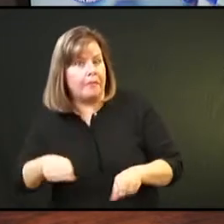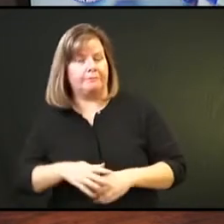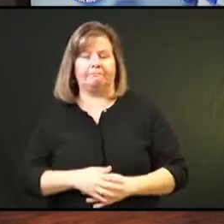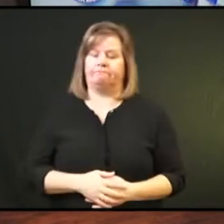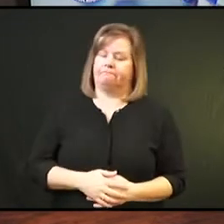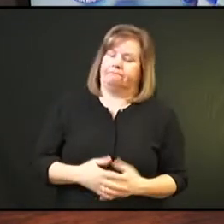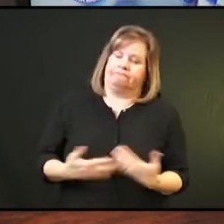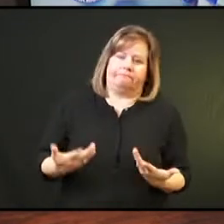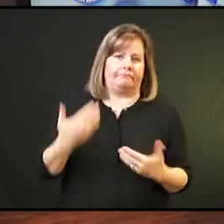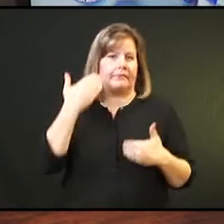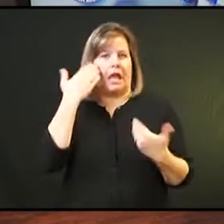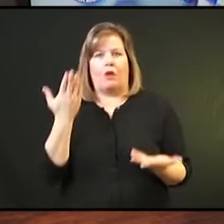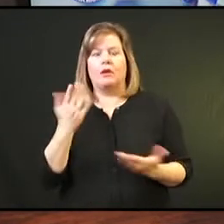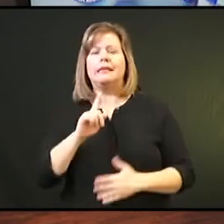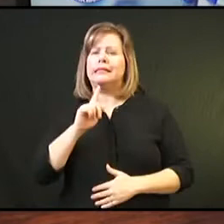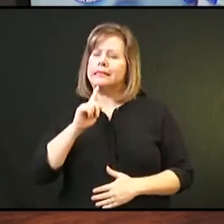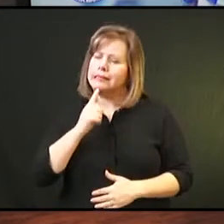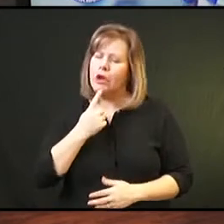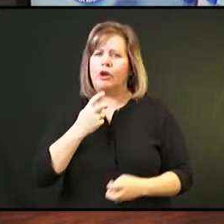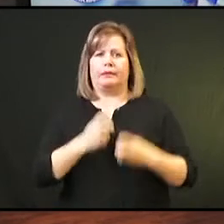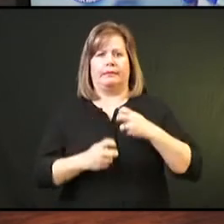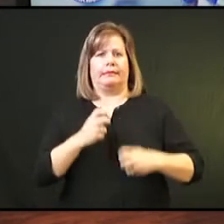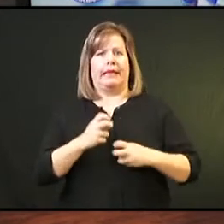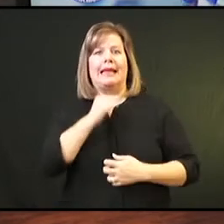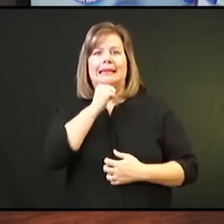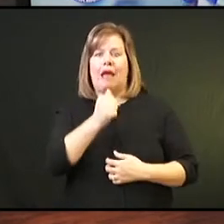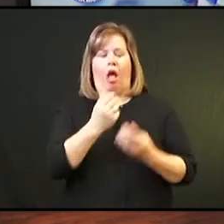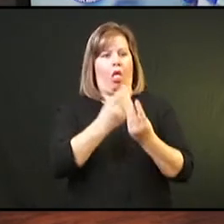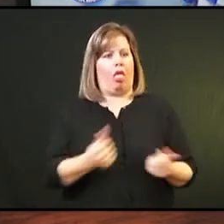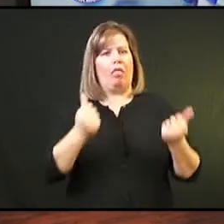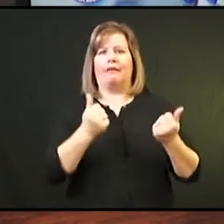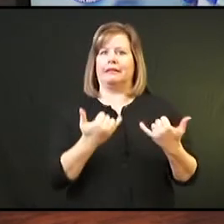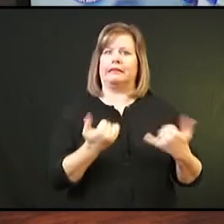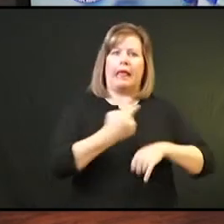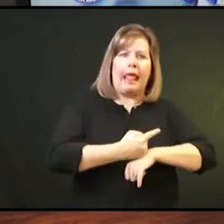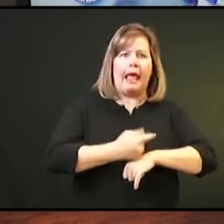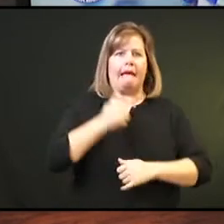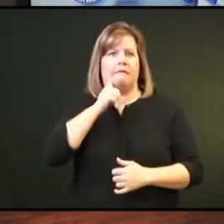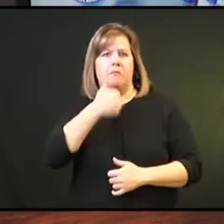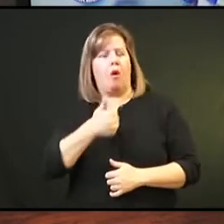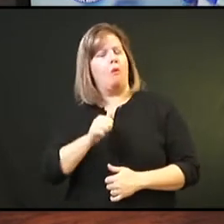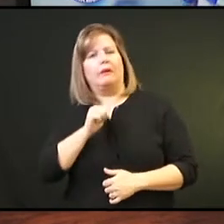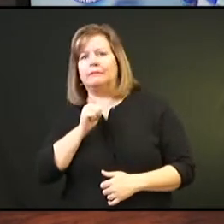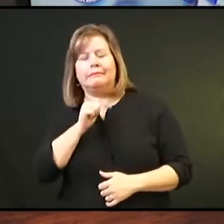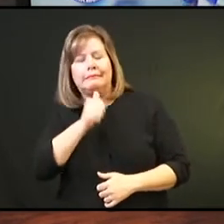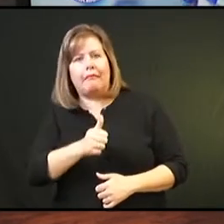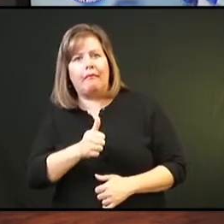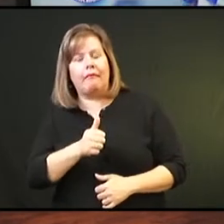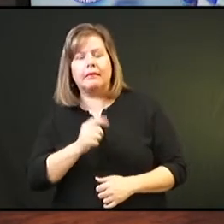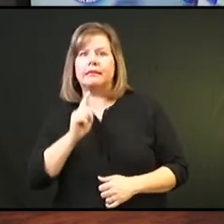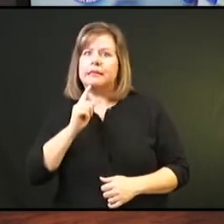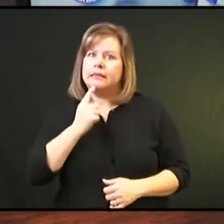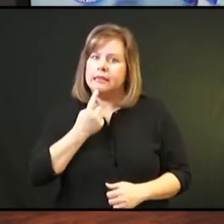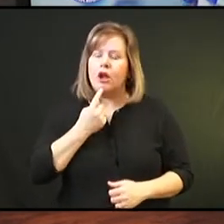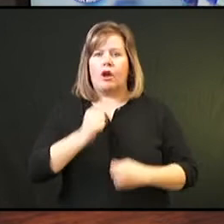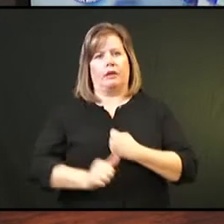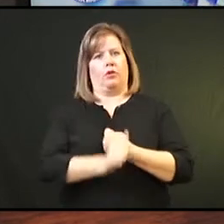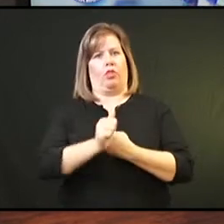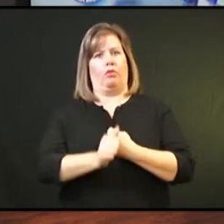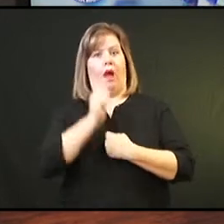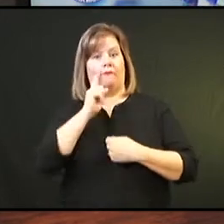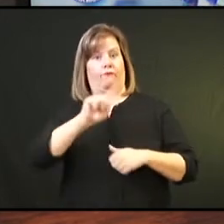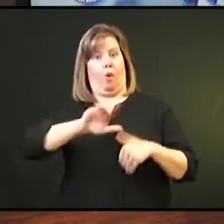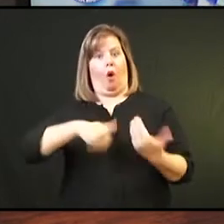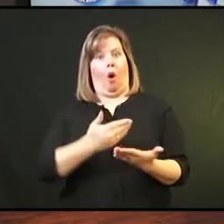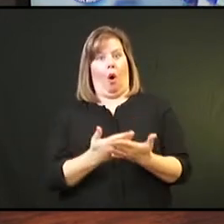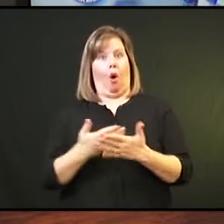tomorrow, and it's something that everyone needs to appreciate as a very serious issue and a very serious threat to all Americans. Which